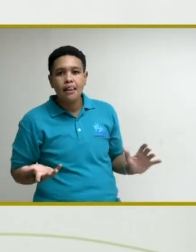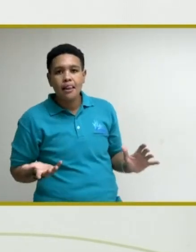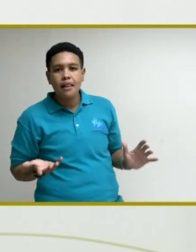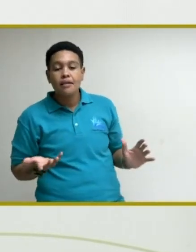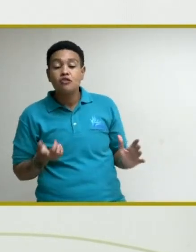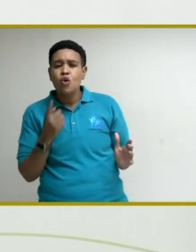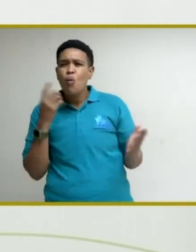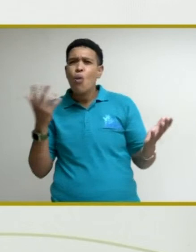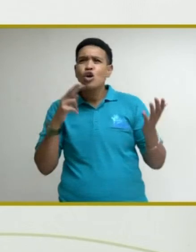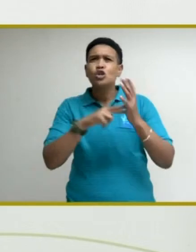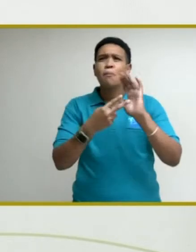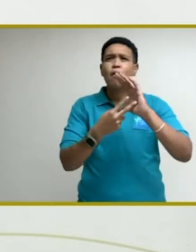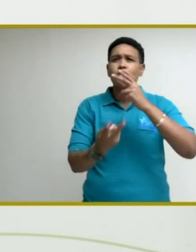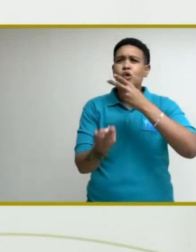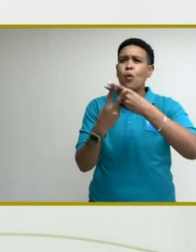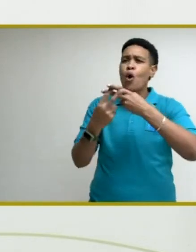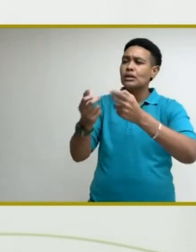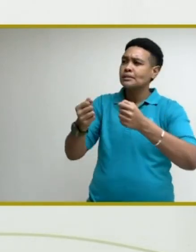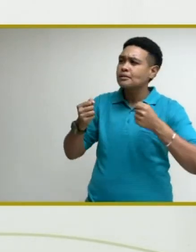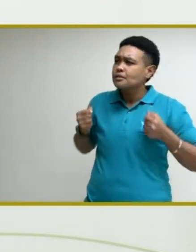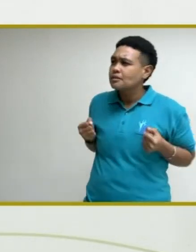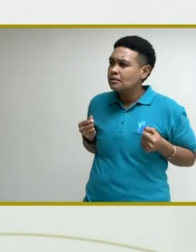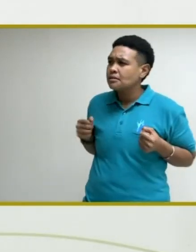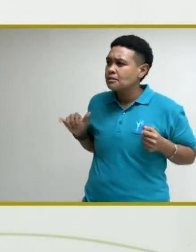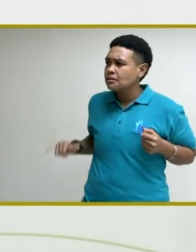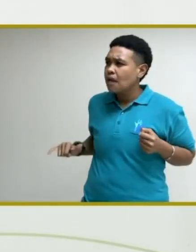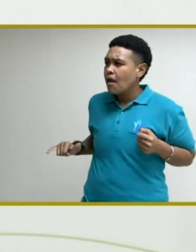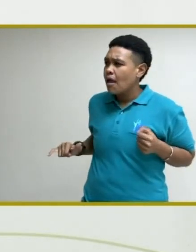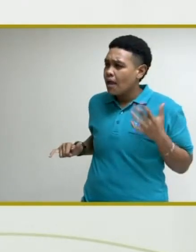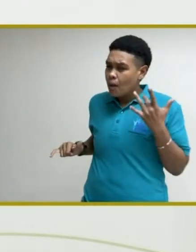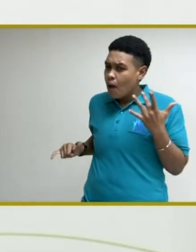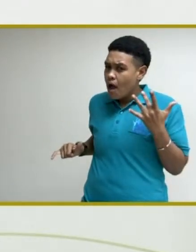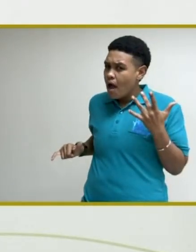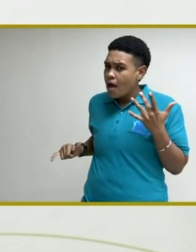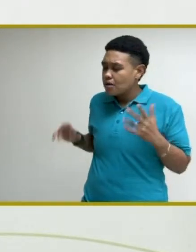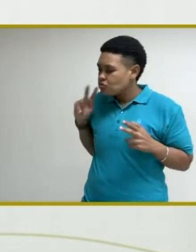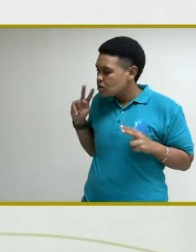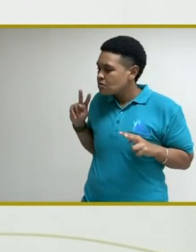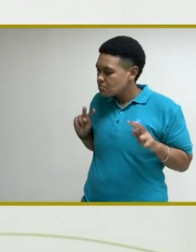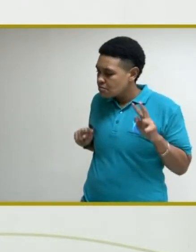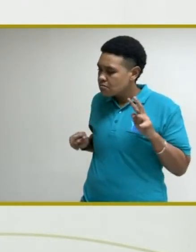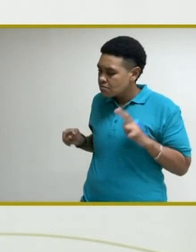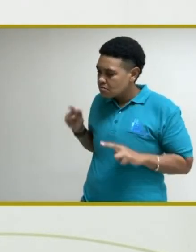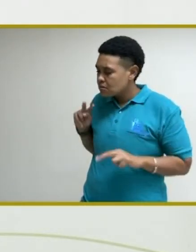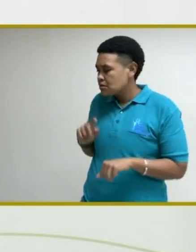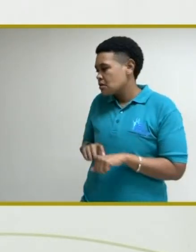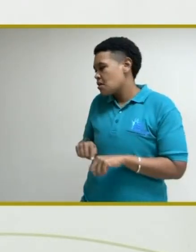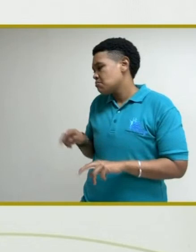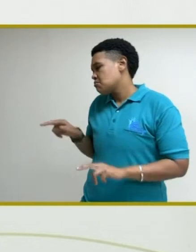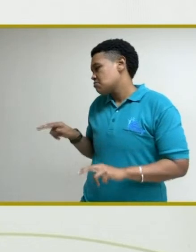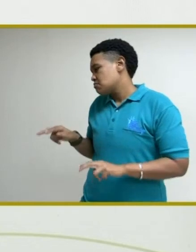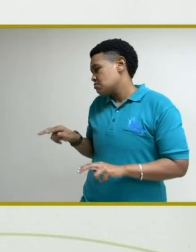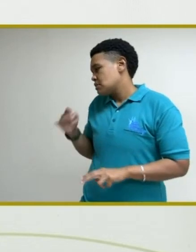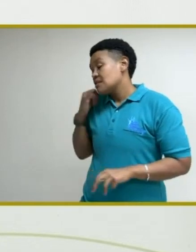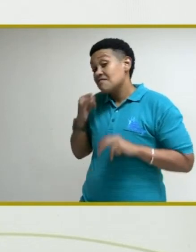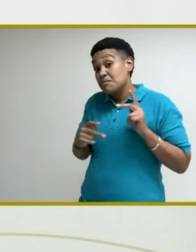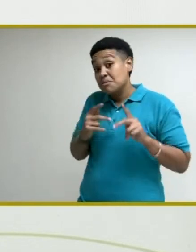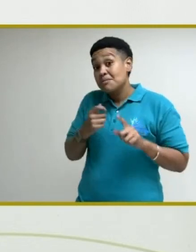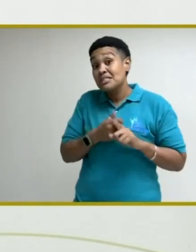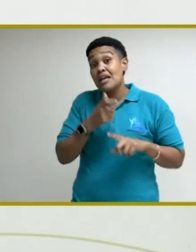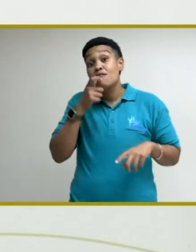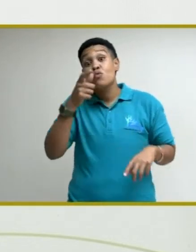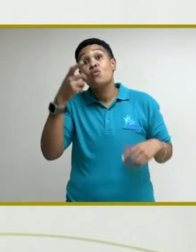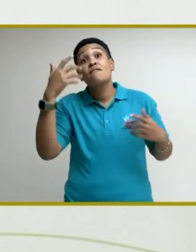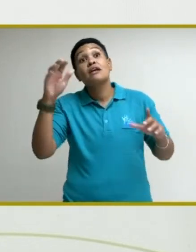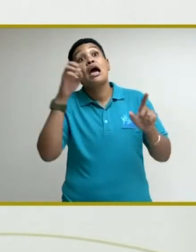what is the purpose of quarantine? The purpose of quarantine is really an observation period to see if persons who have